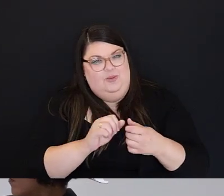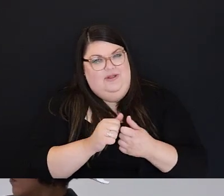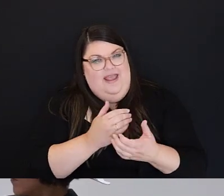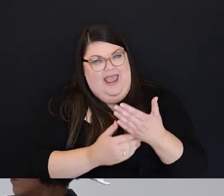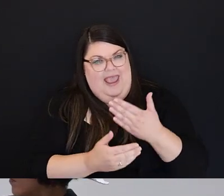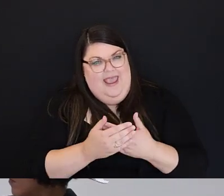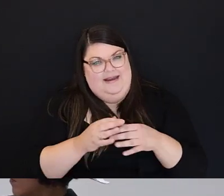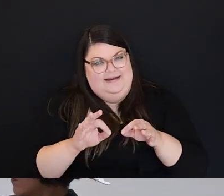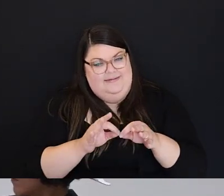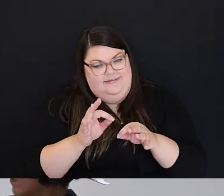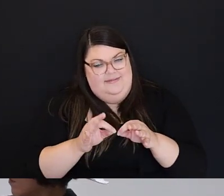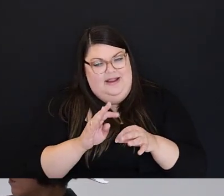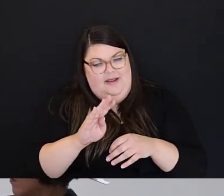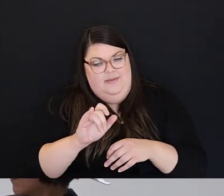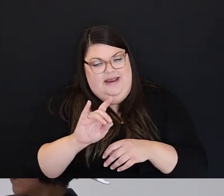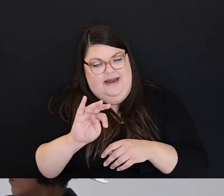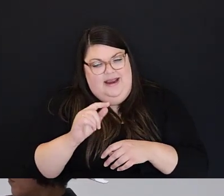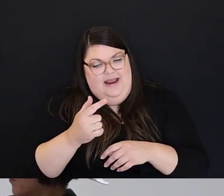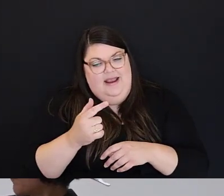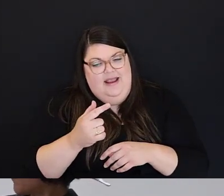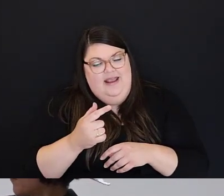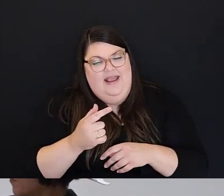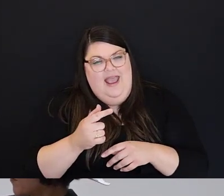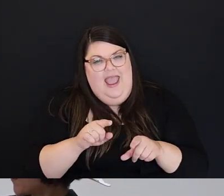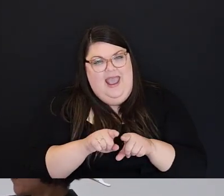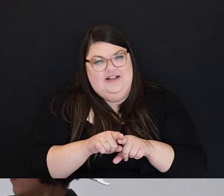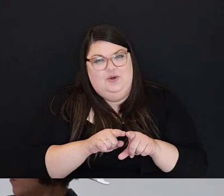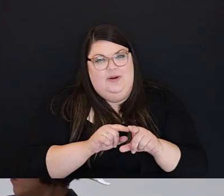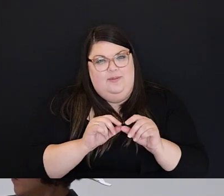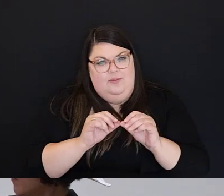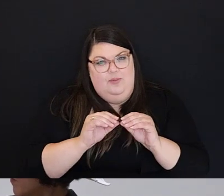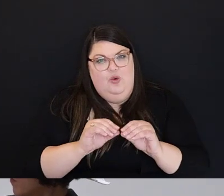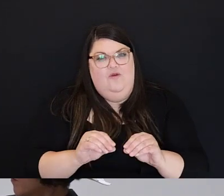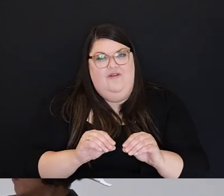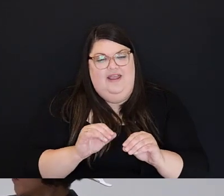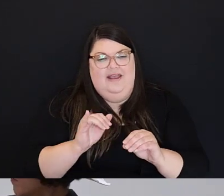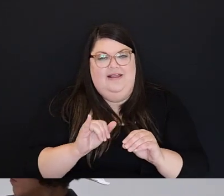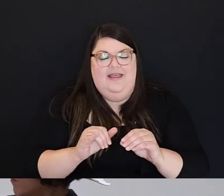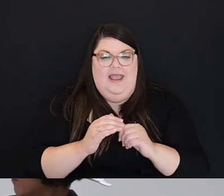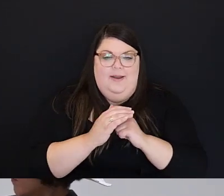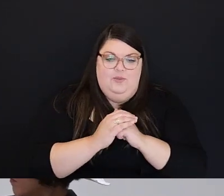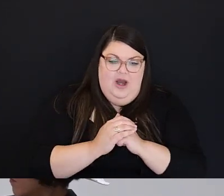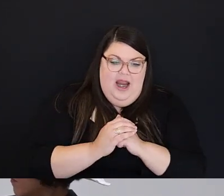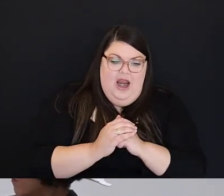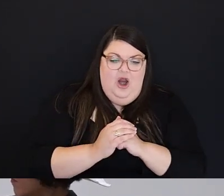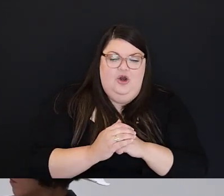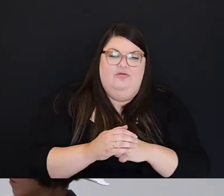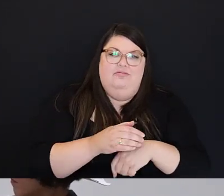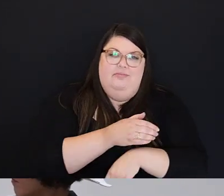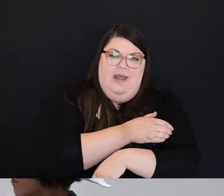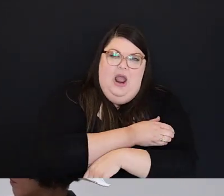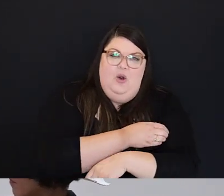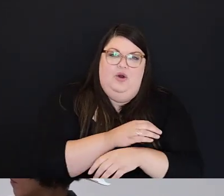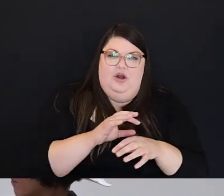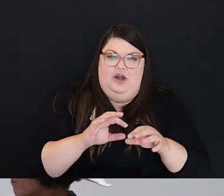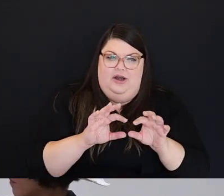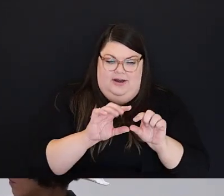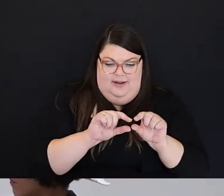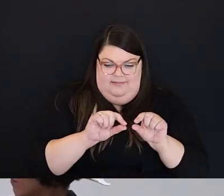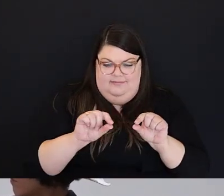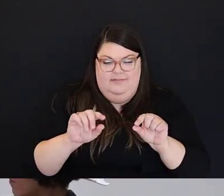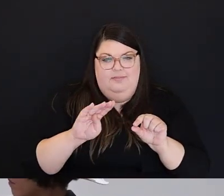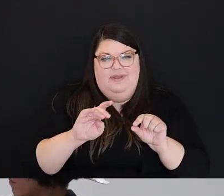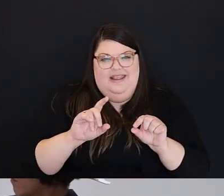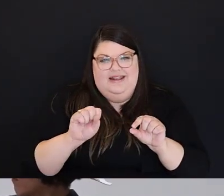to beading as this kind of a moving through or processing. I think of like prayer or power beads too, as like kind of, but Carmen, as